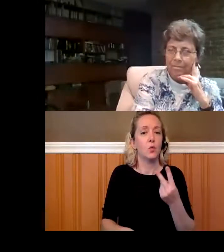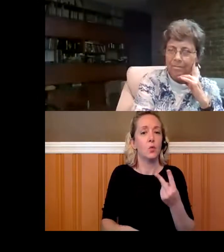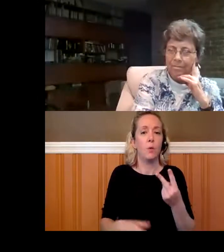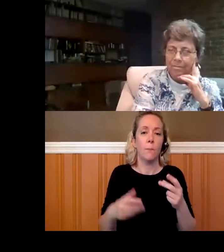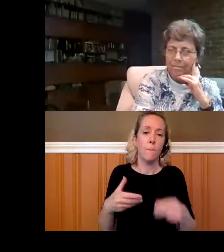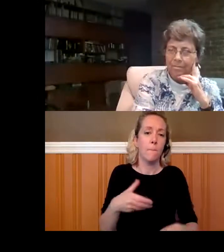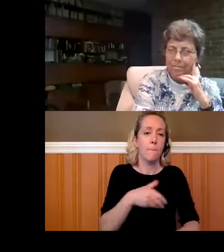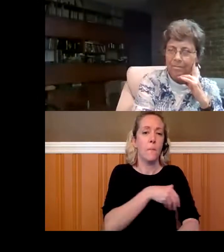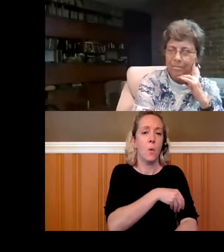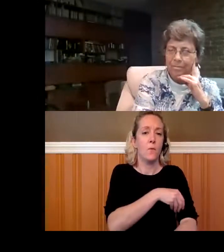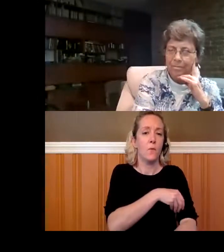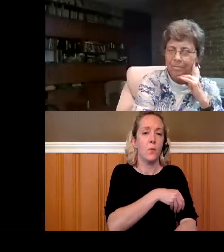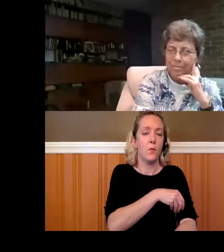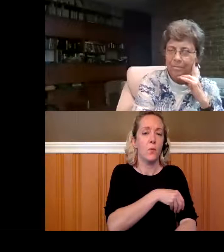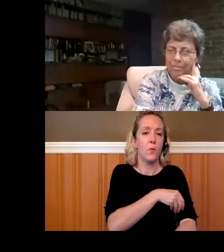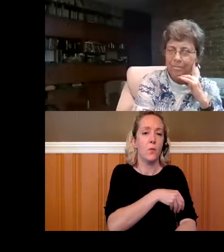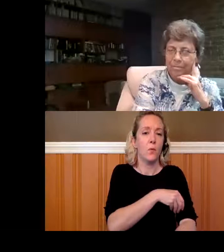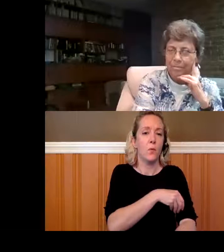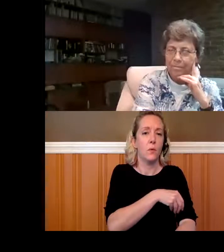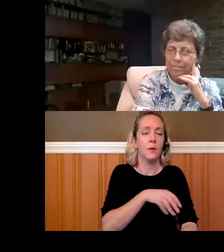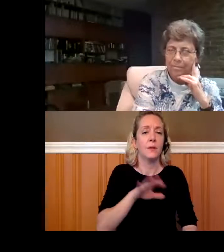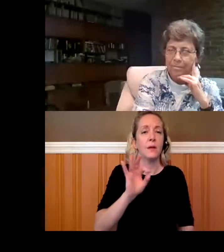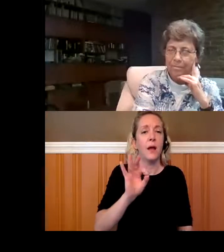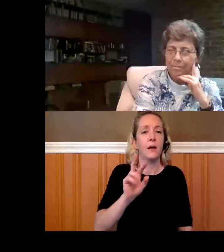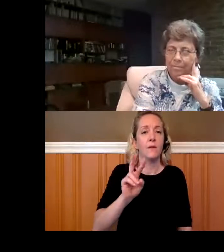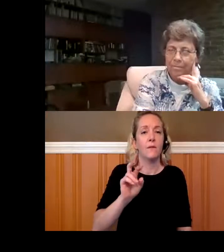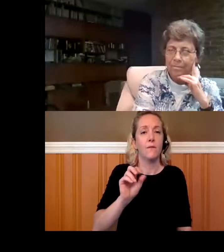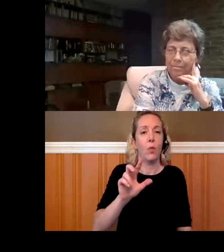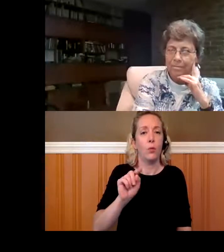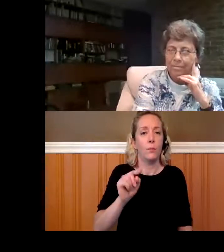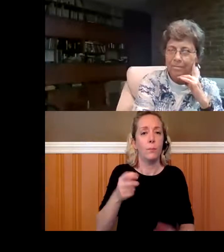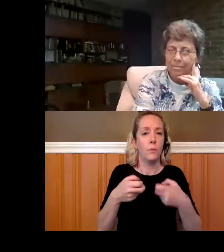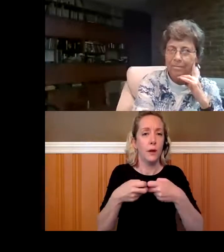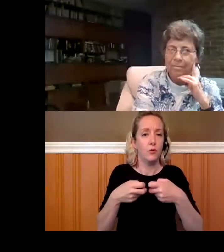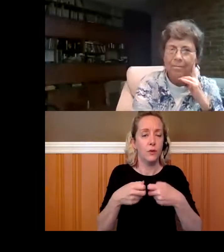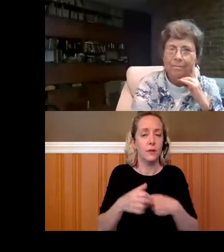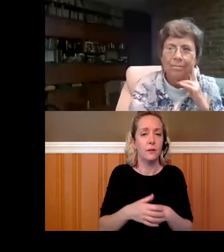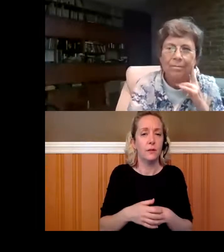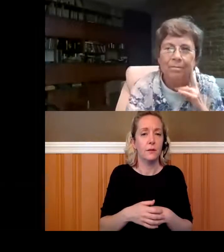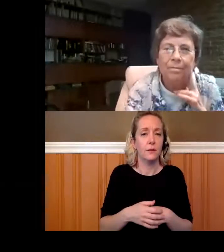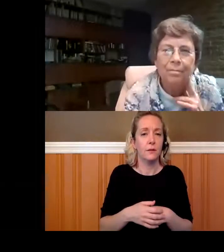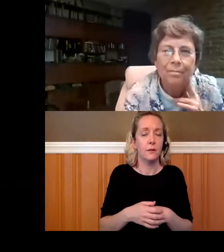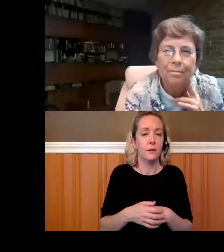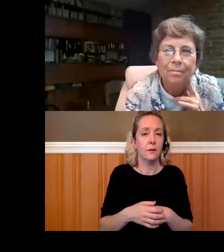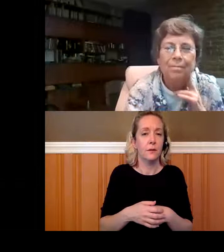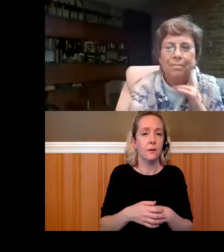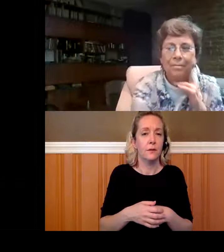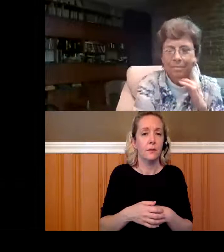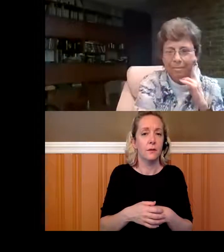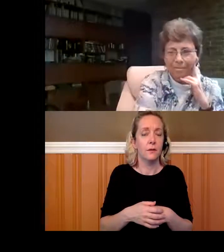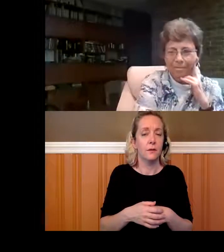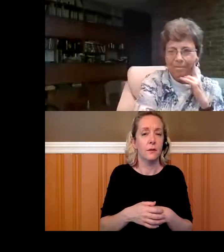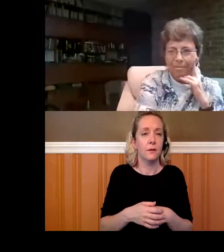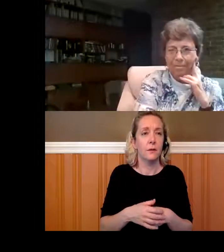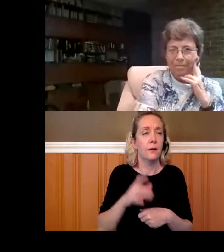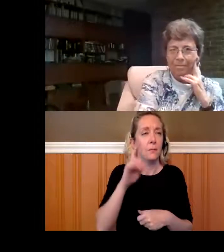9-volt batteries and they're the size of a